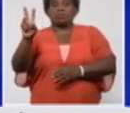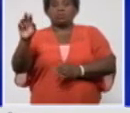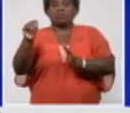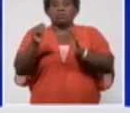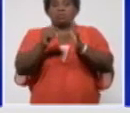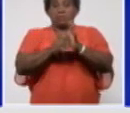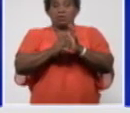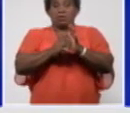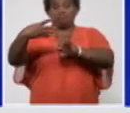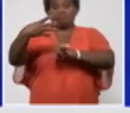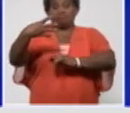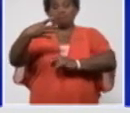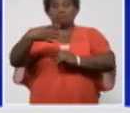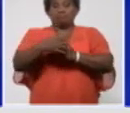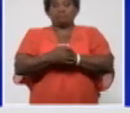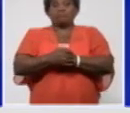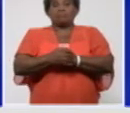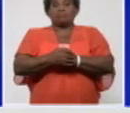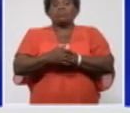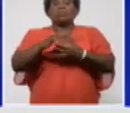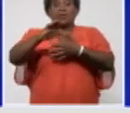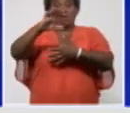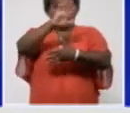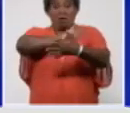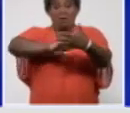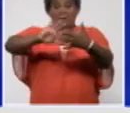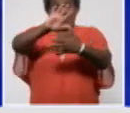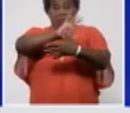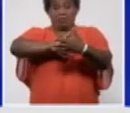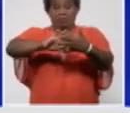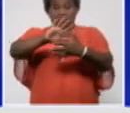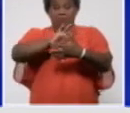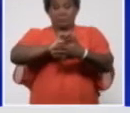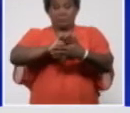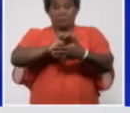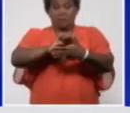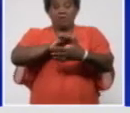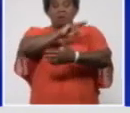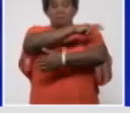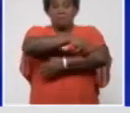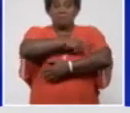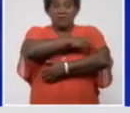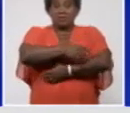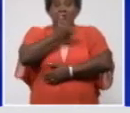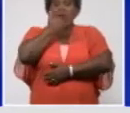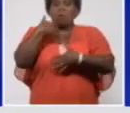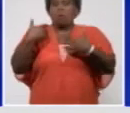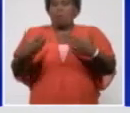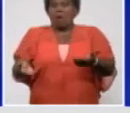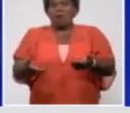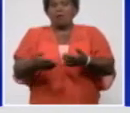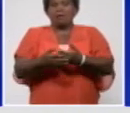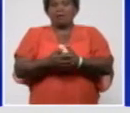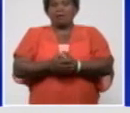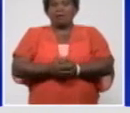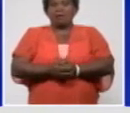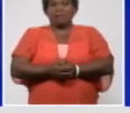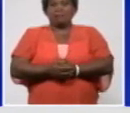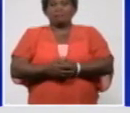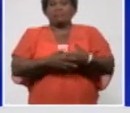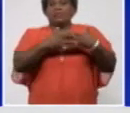133,119 fatalities. Now, turning the attention to the Americas region, right after the United States and Brazil comes